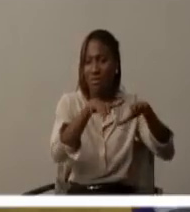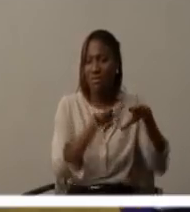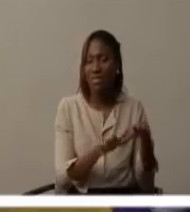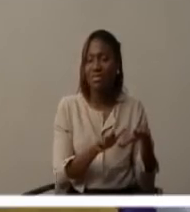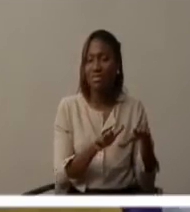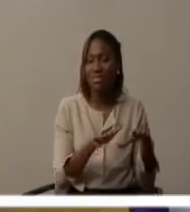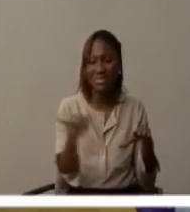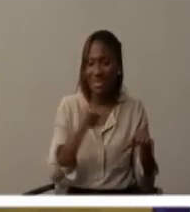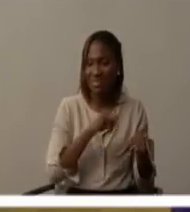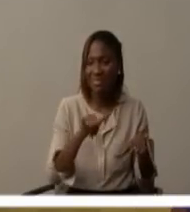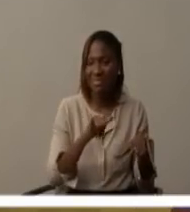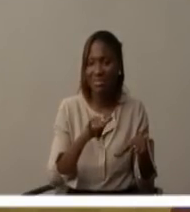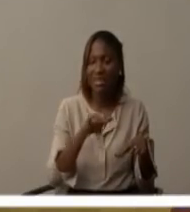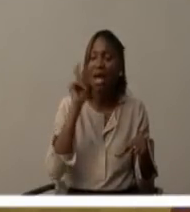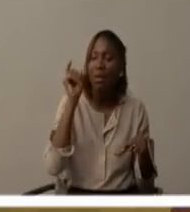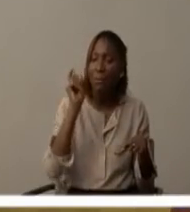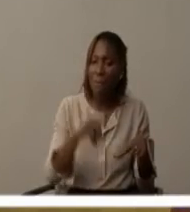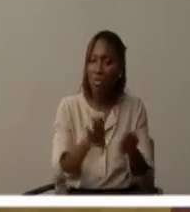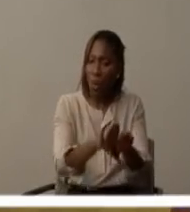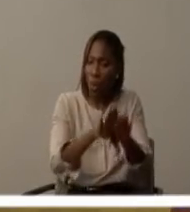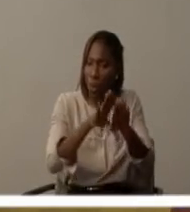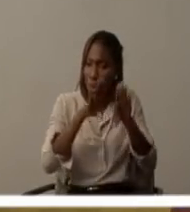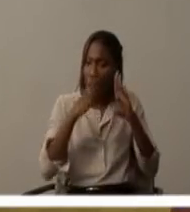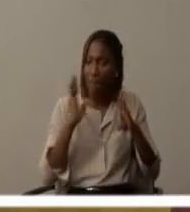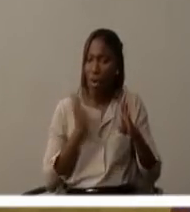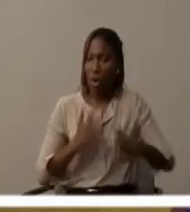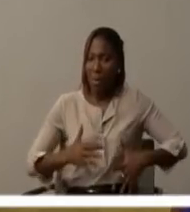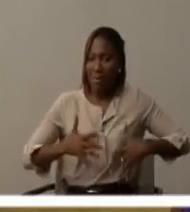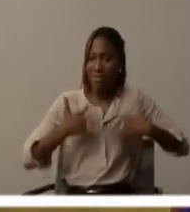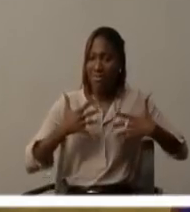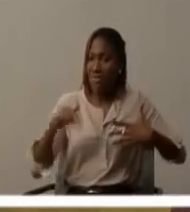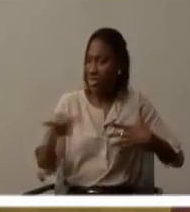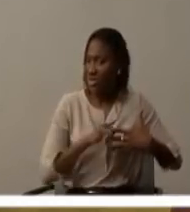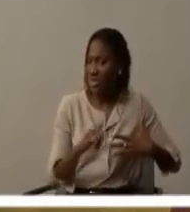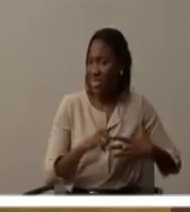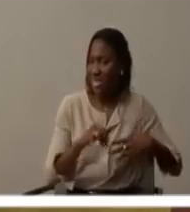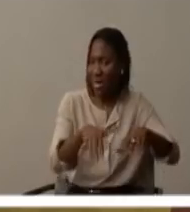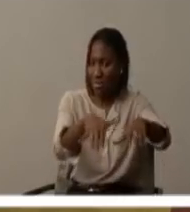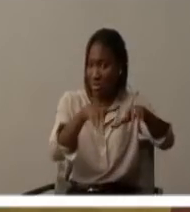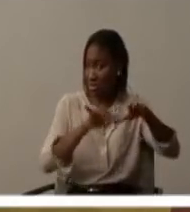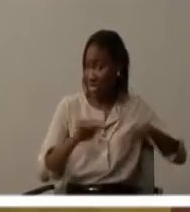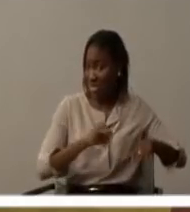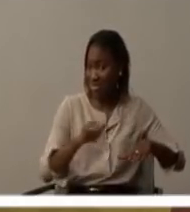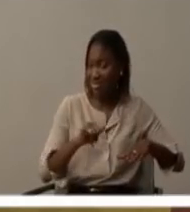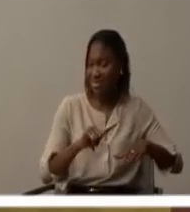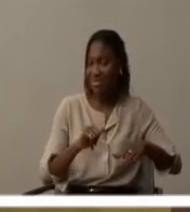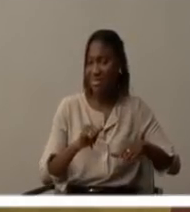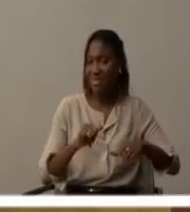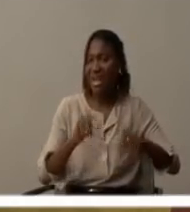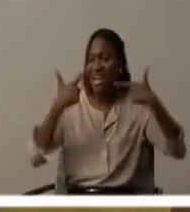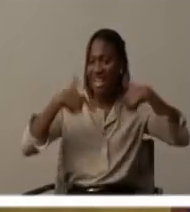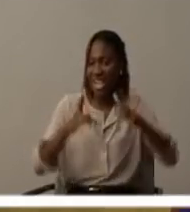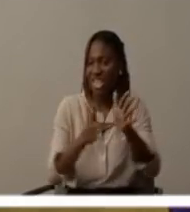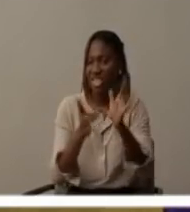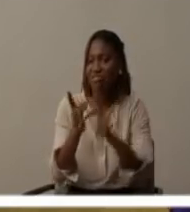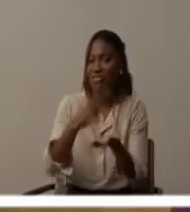But the sickness will not end in death, because God is the resurrection and the